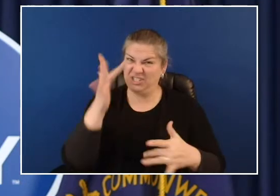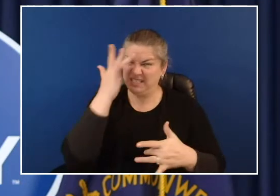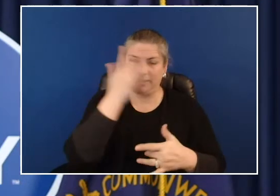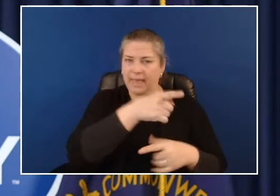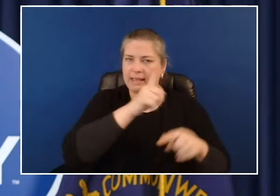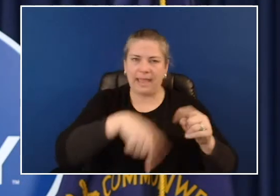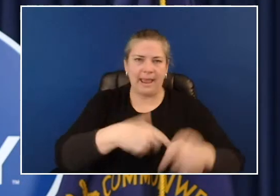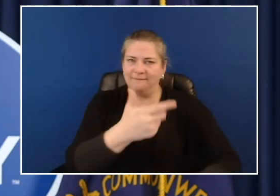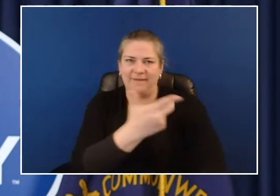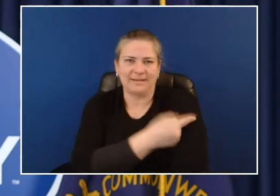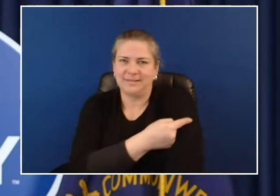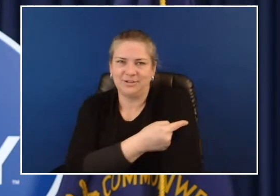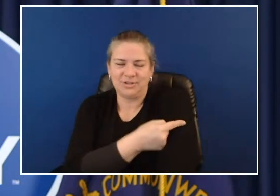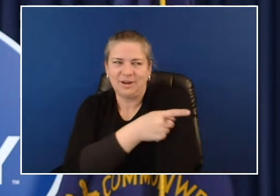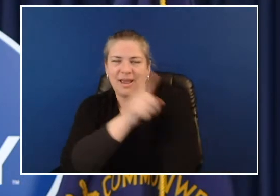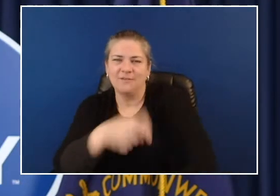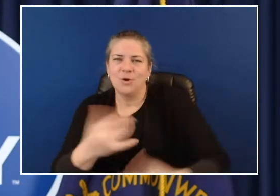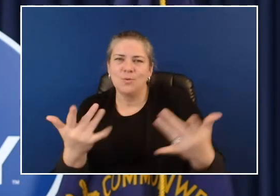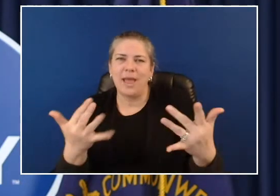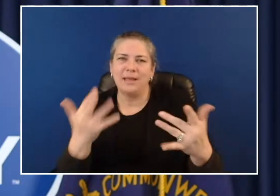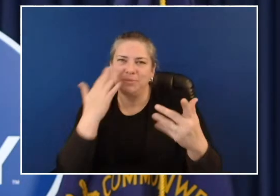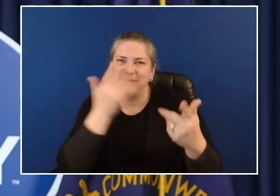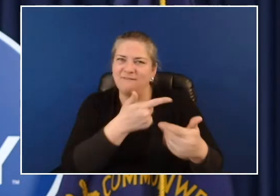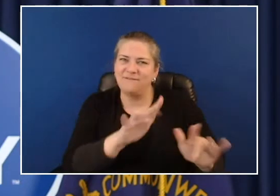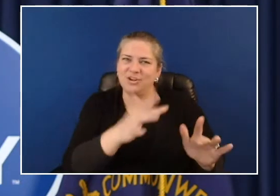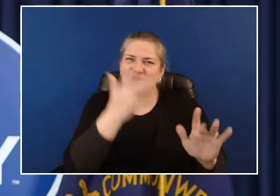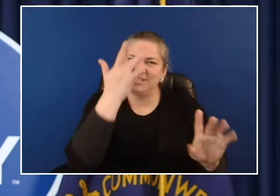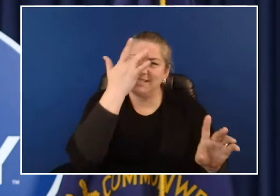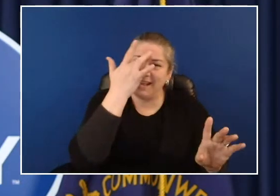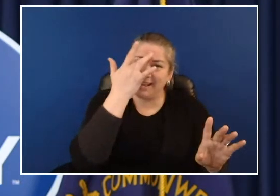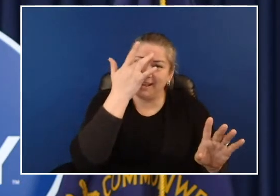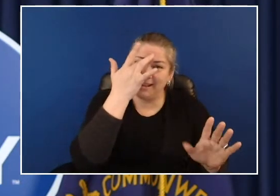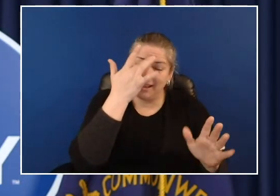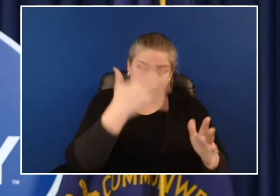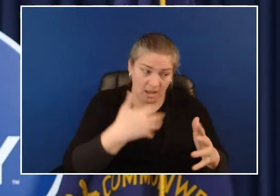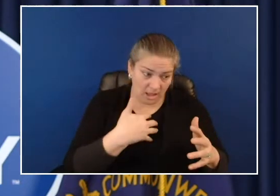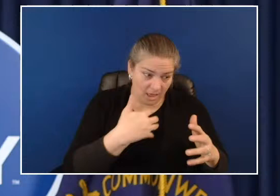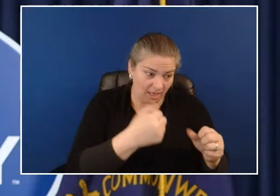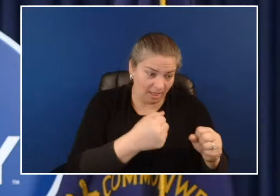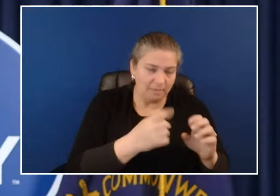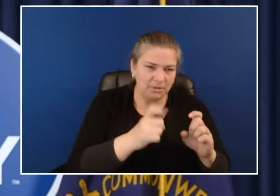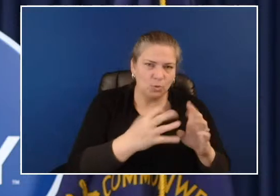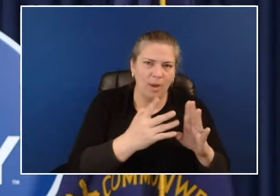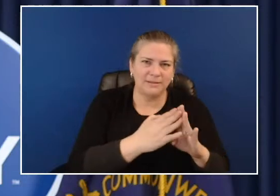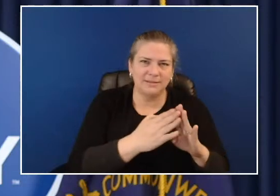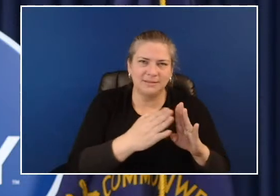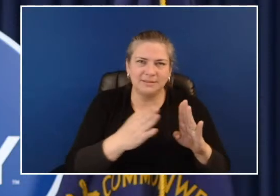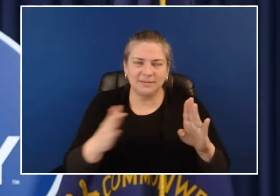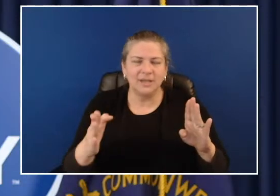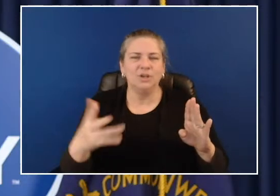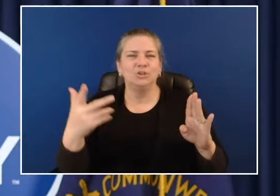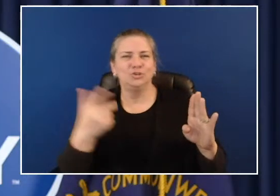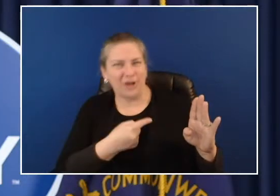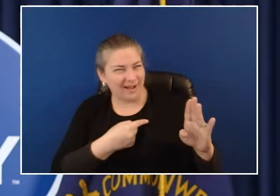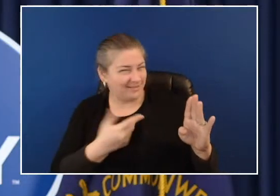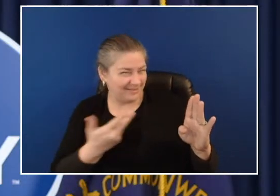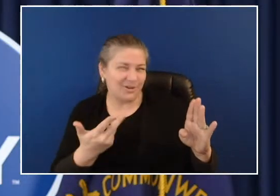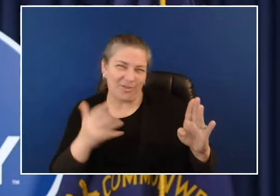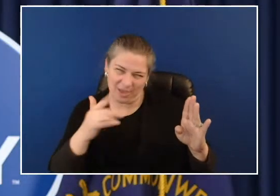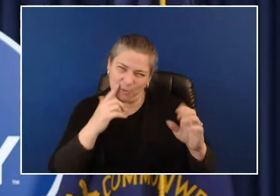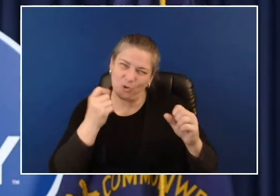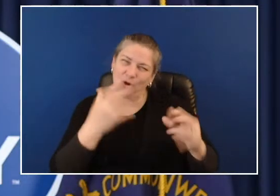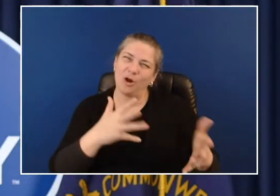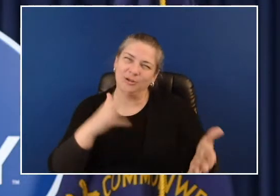that you wait a certain length of time after having the virus. So, that's going to slow things down a little bit too. So,